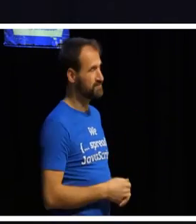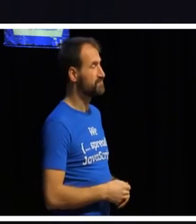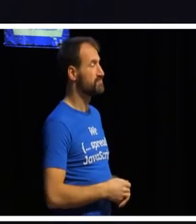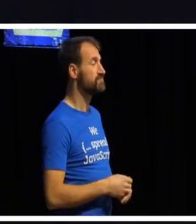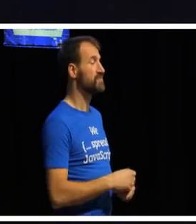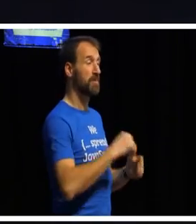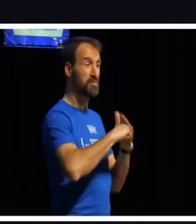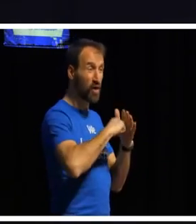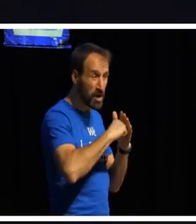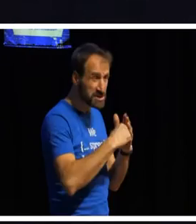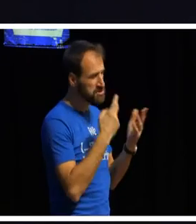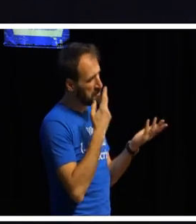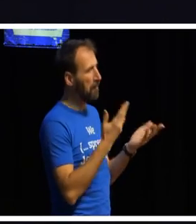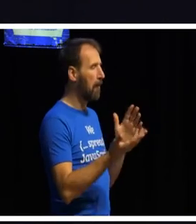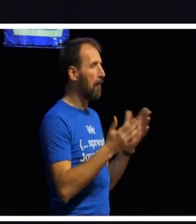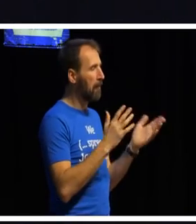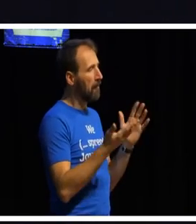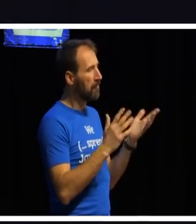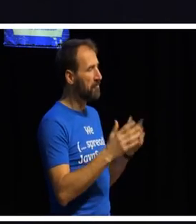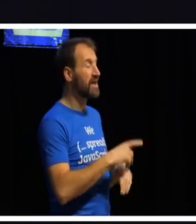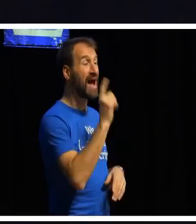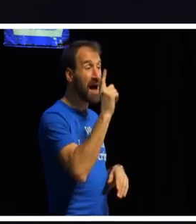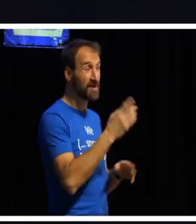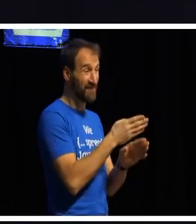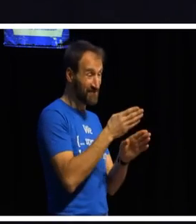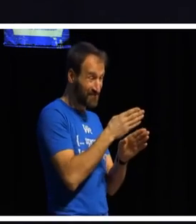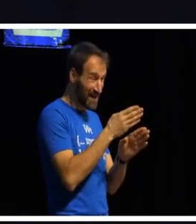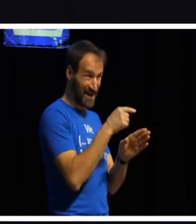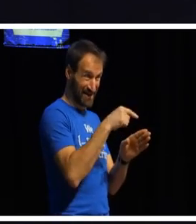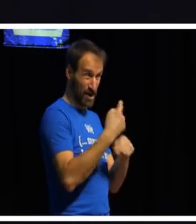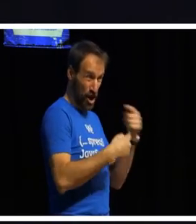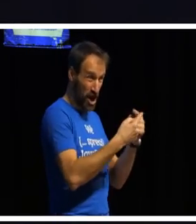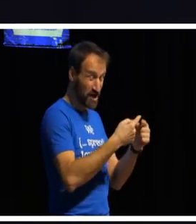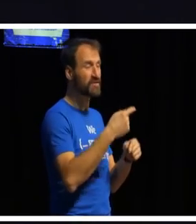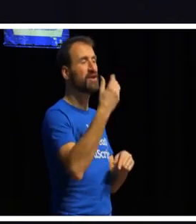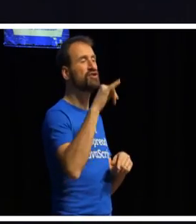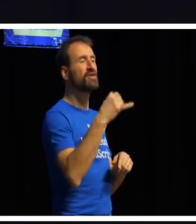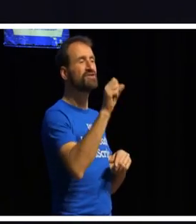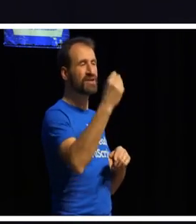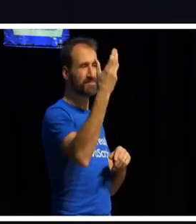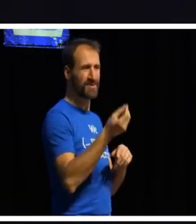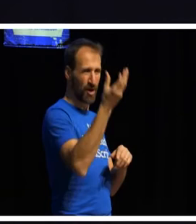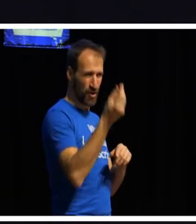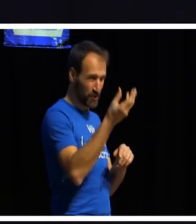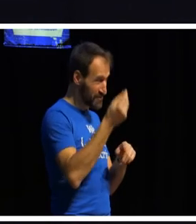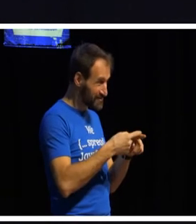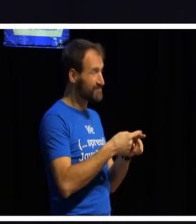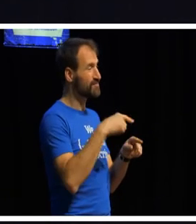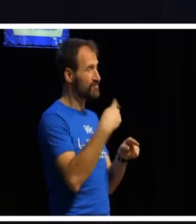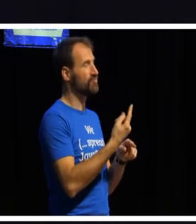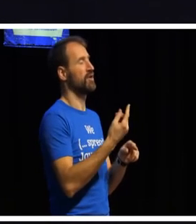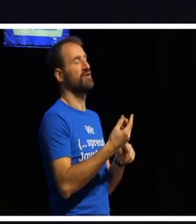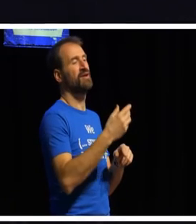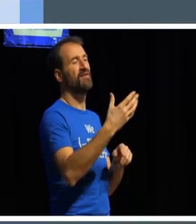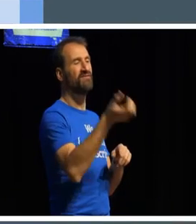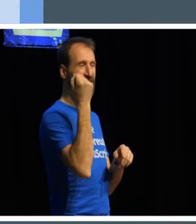neck. But while this is happening, like the JavaScript is downloading, and then that executes, and then it fetches the content for